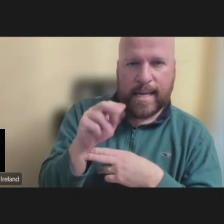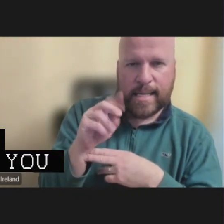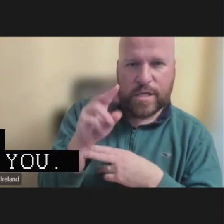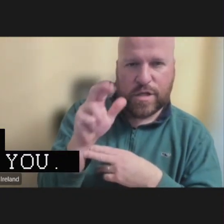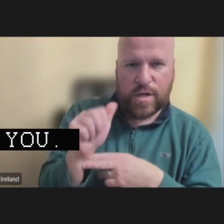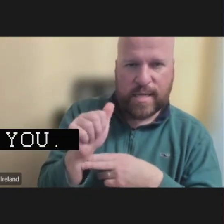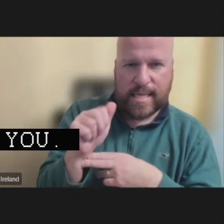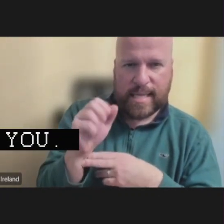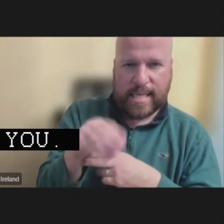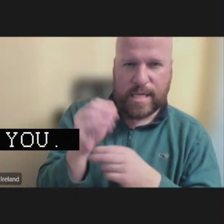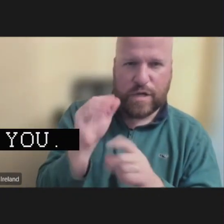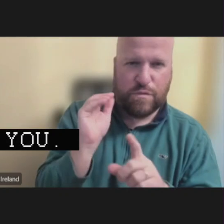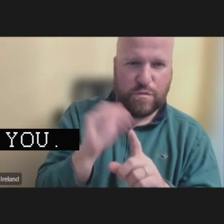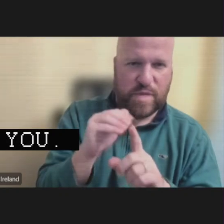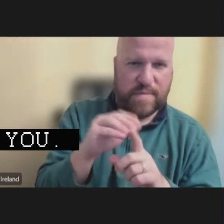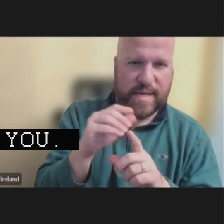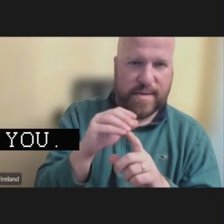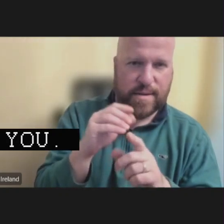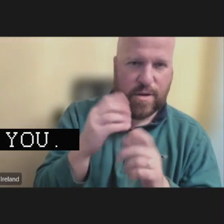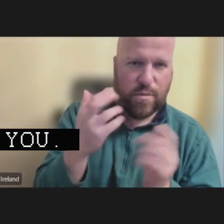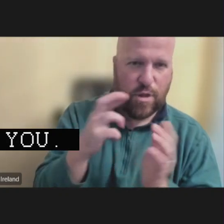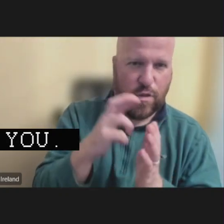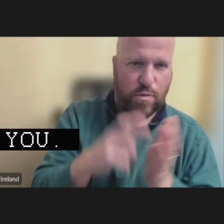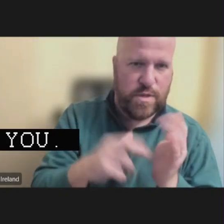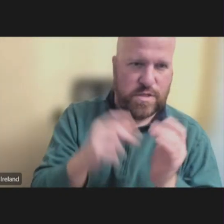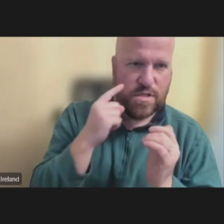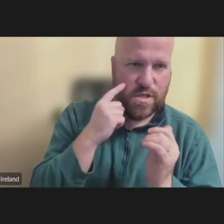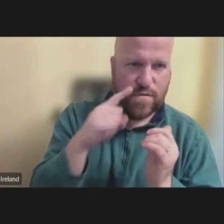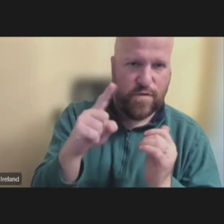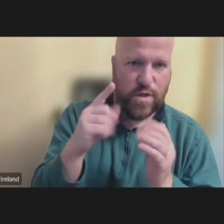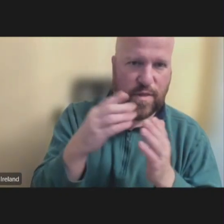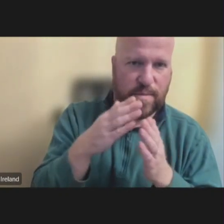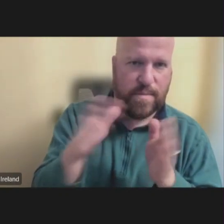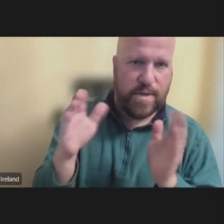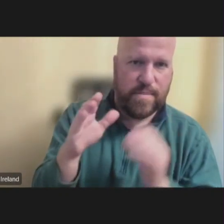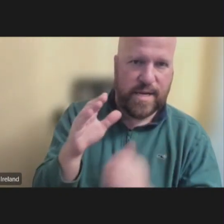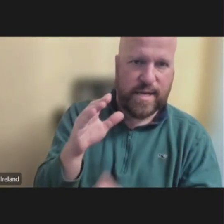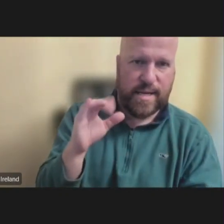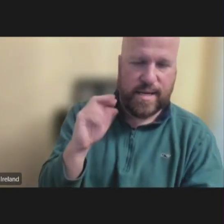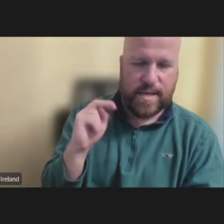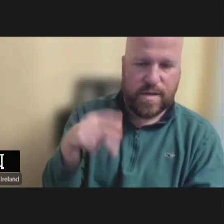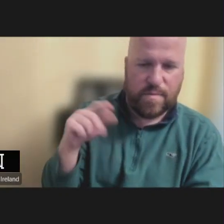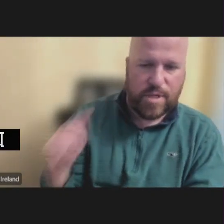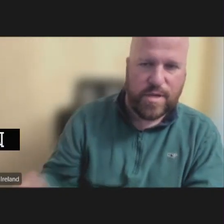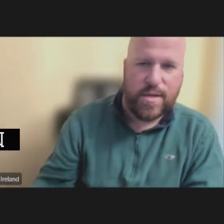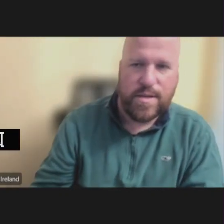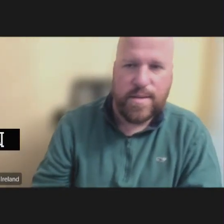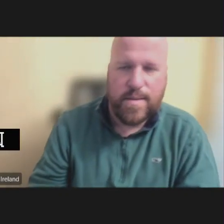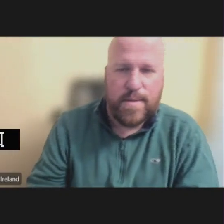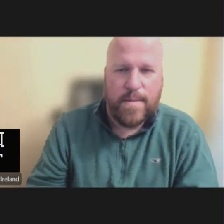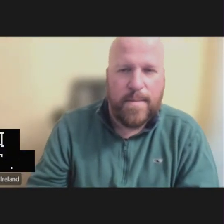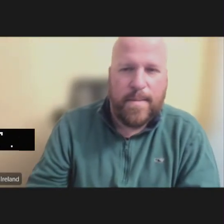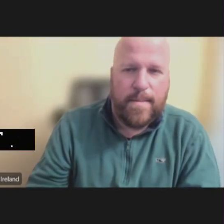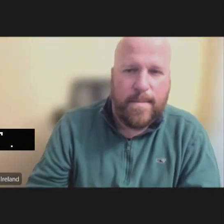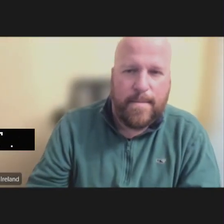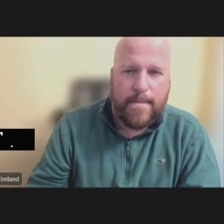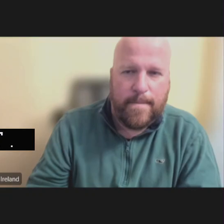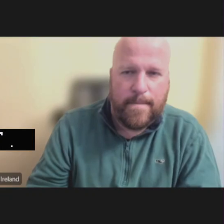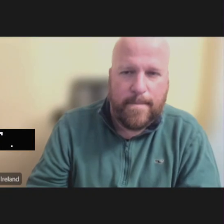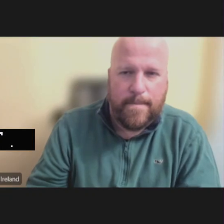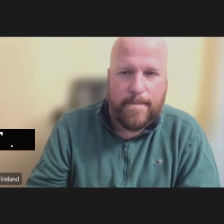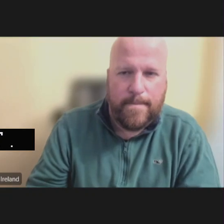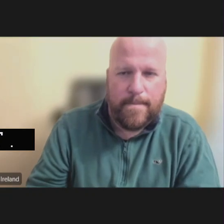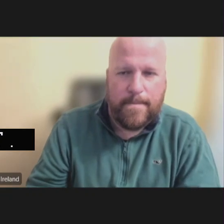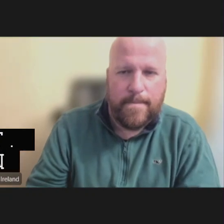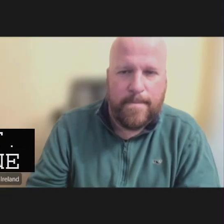now on the agenda, we have an opportunity for public input. And I would like to remind anybody who would like to make comment that there